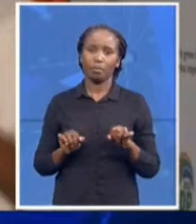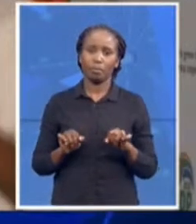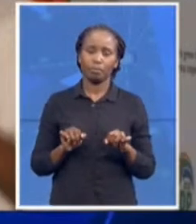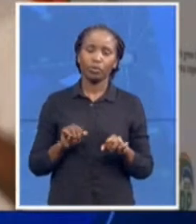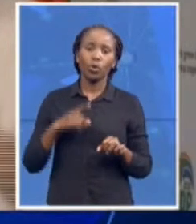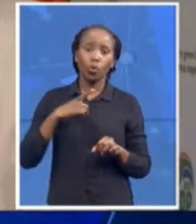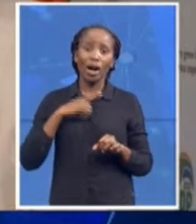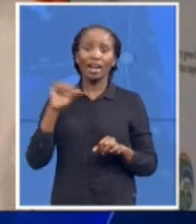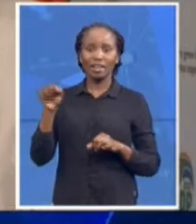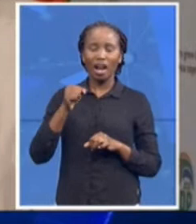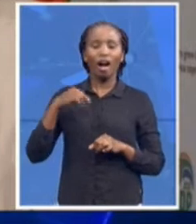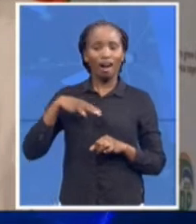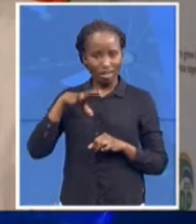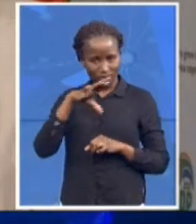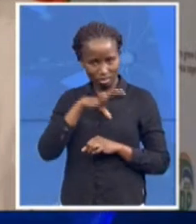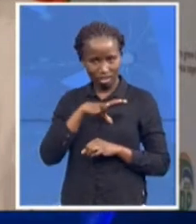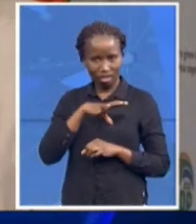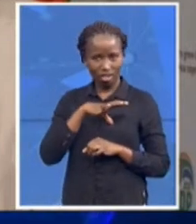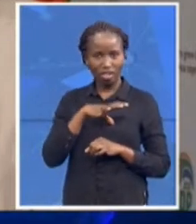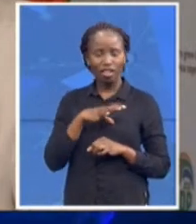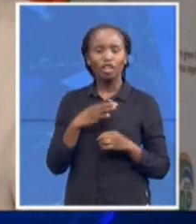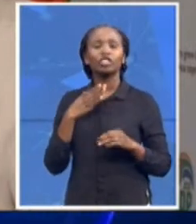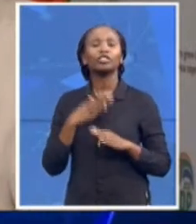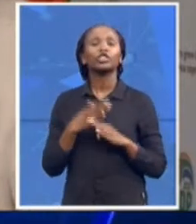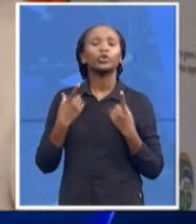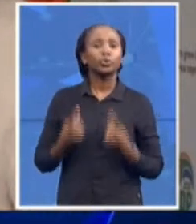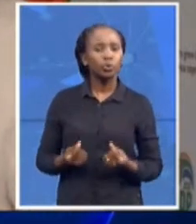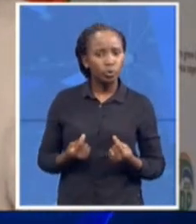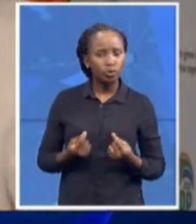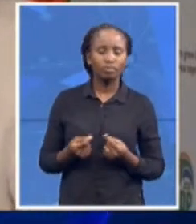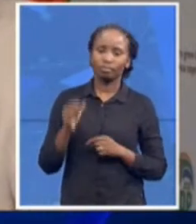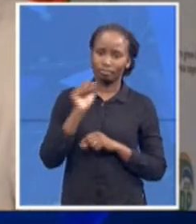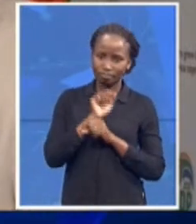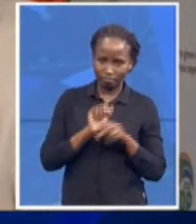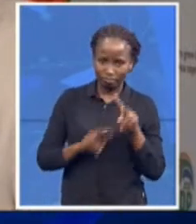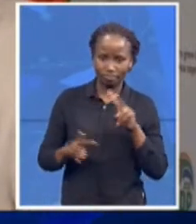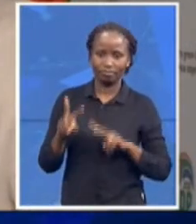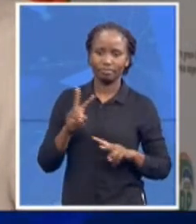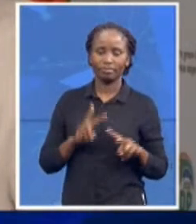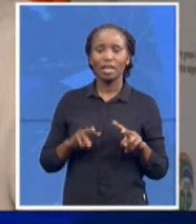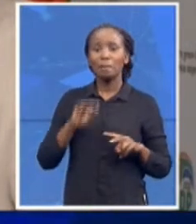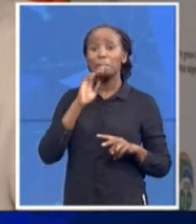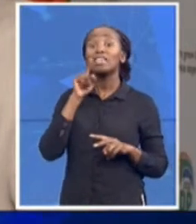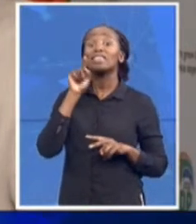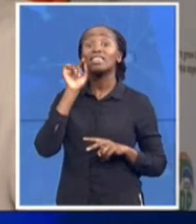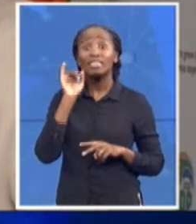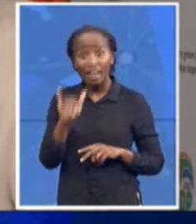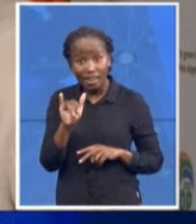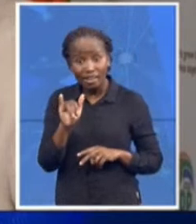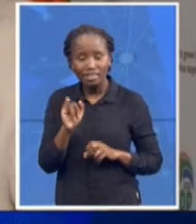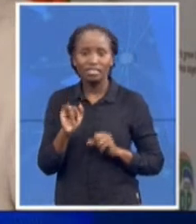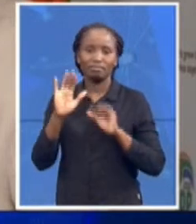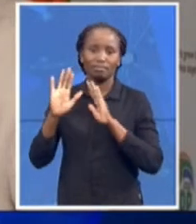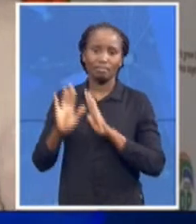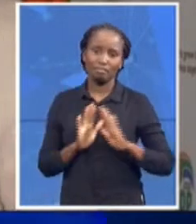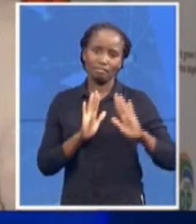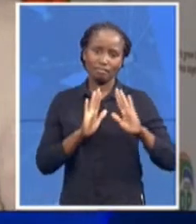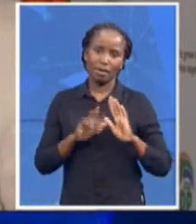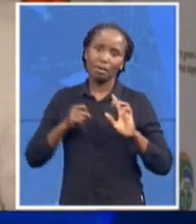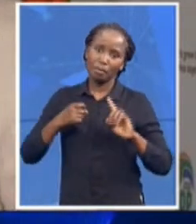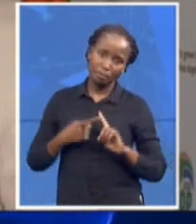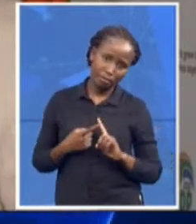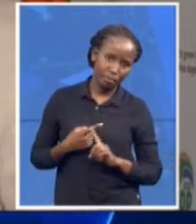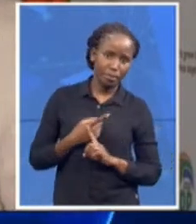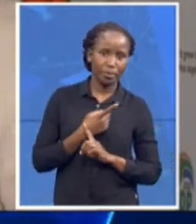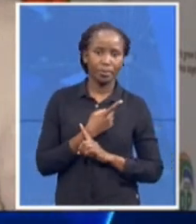entire organization. That's the mischief, and that's committed, and that's what they would be expected to account